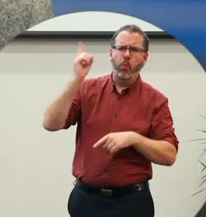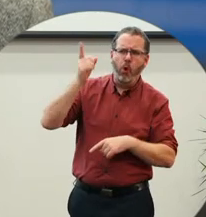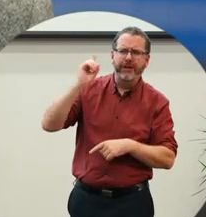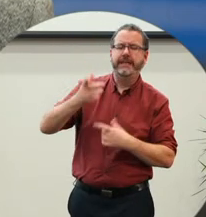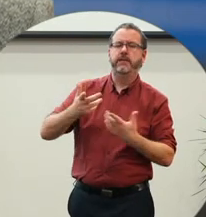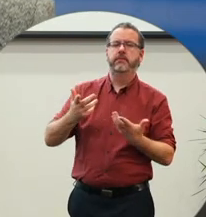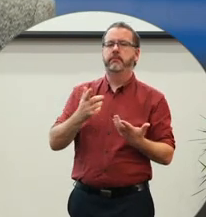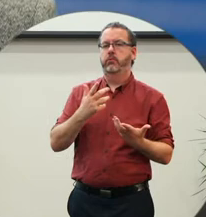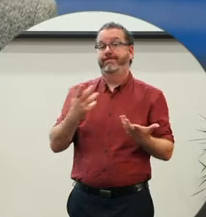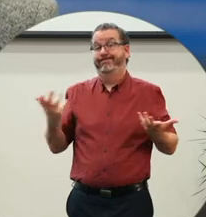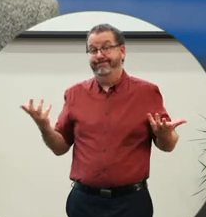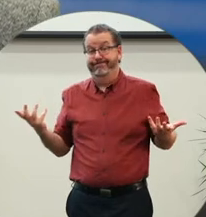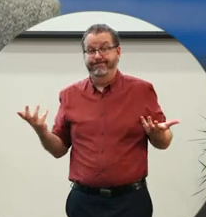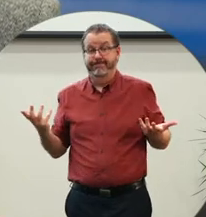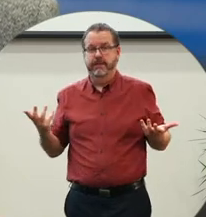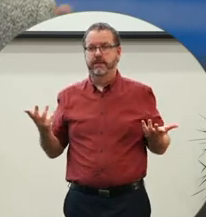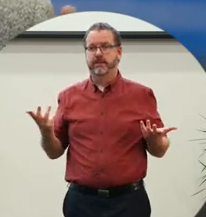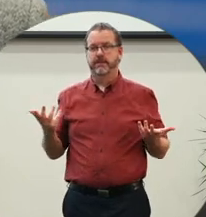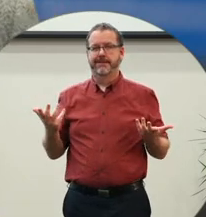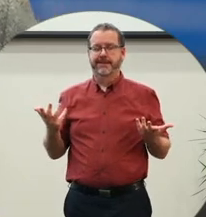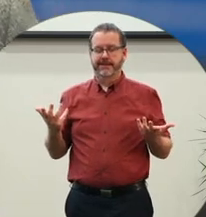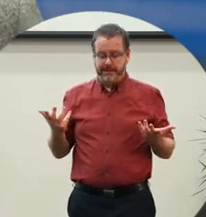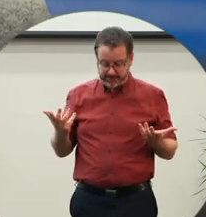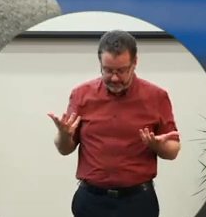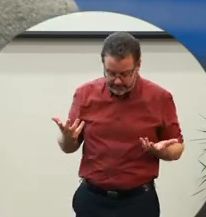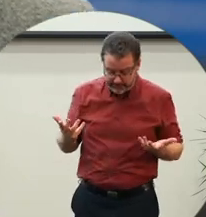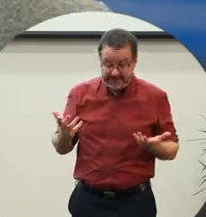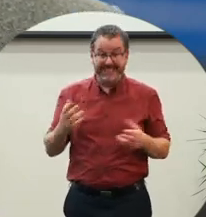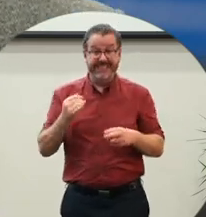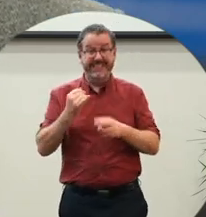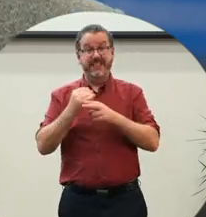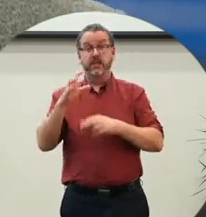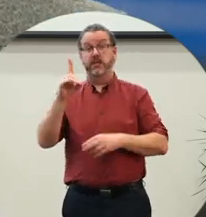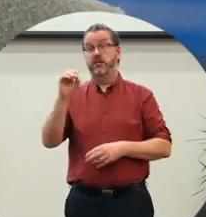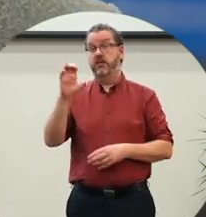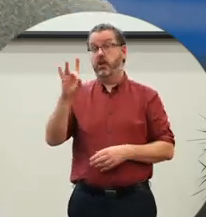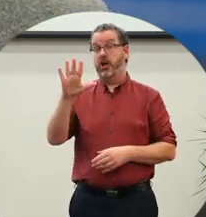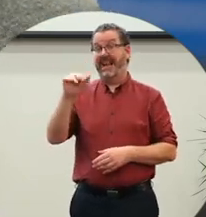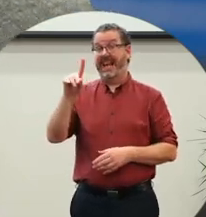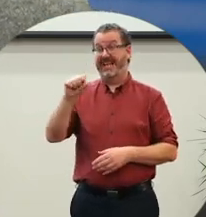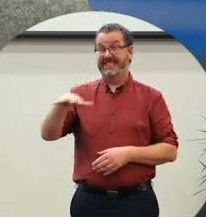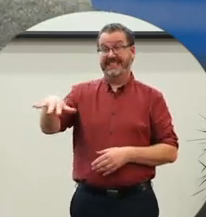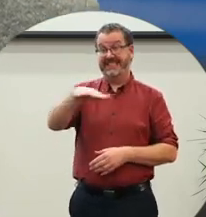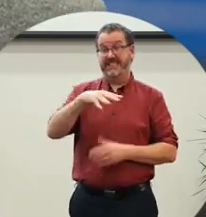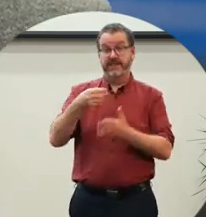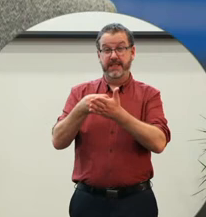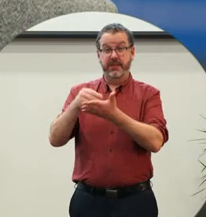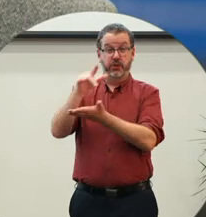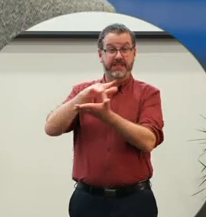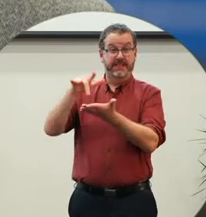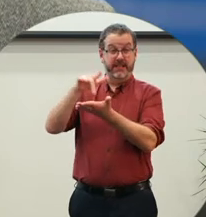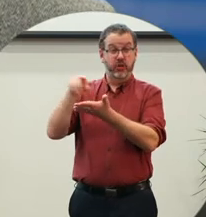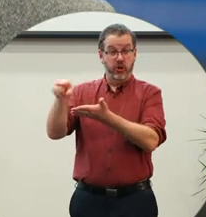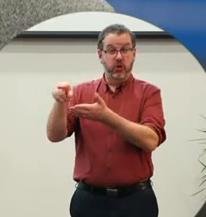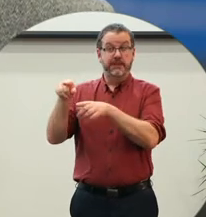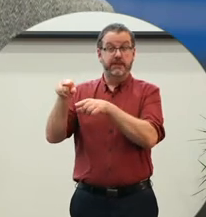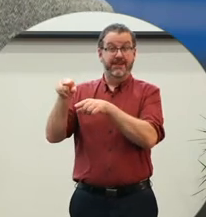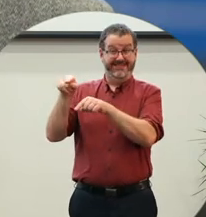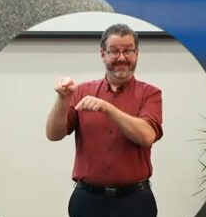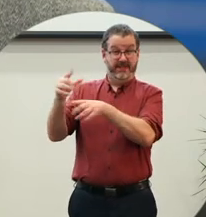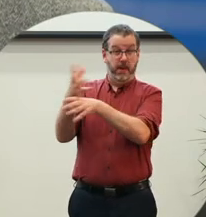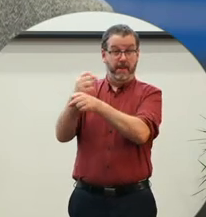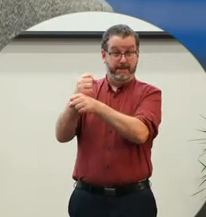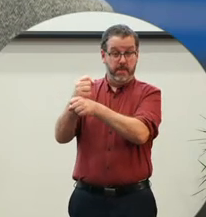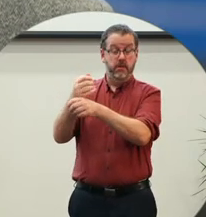obviously, they would... Those Dockland bombings, those financial center bombings, Rose and Jim developed a